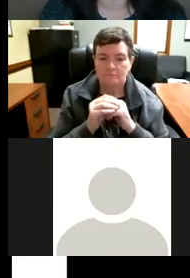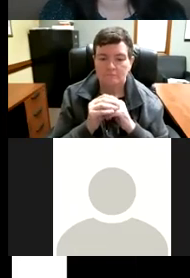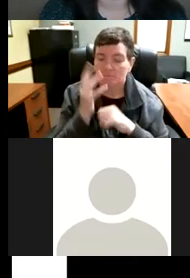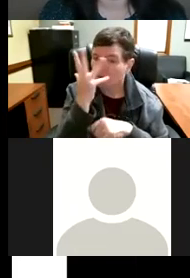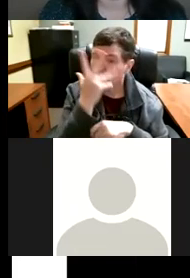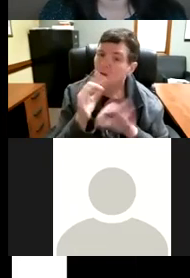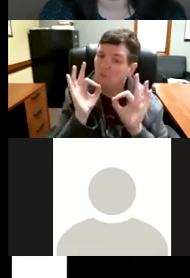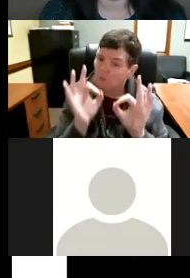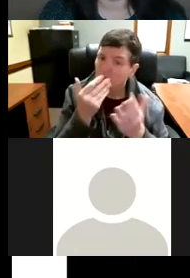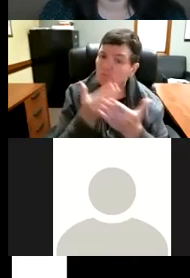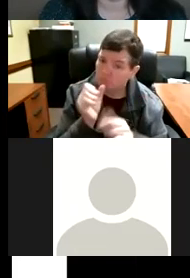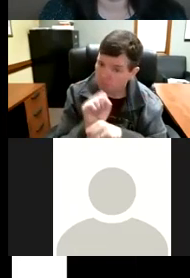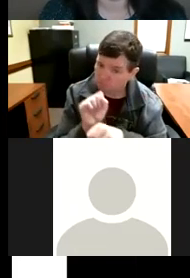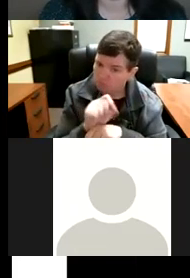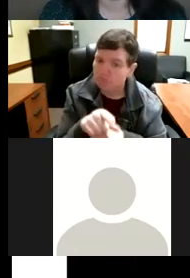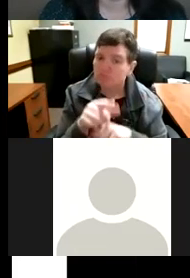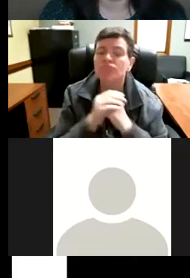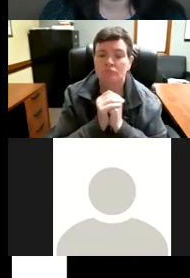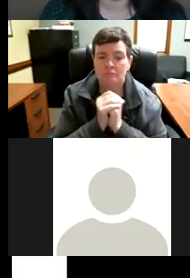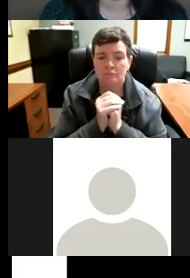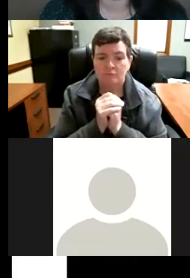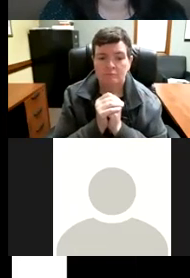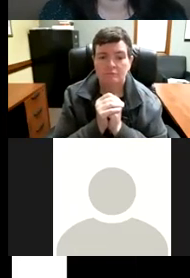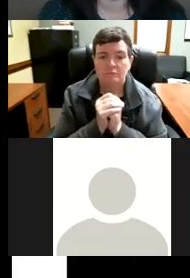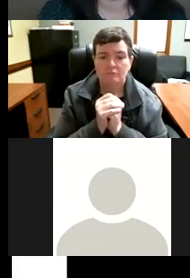That is beautiful. What else?